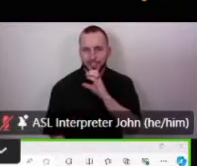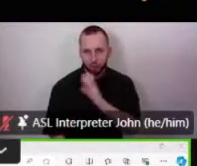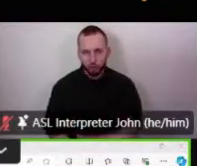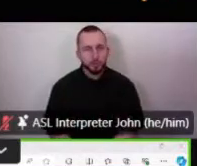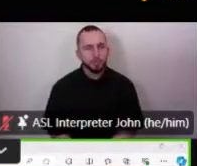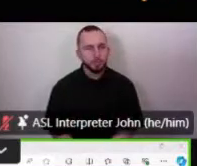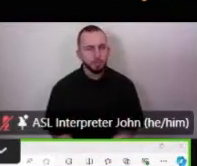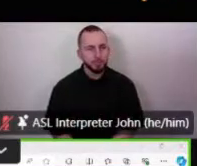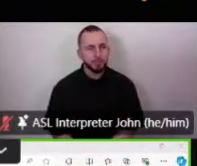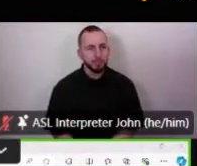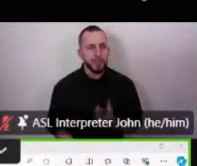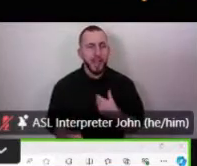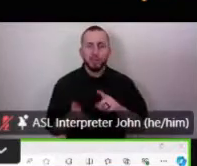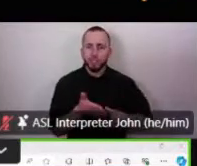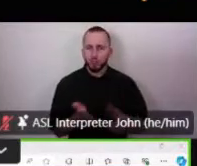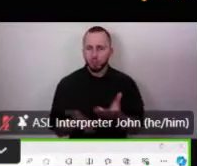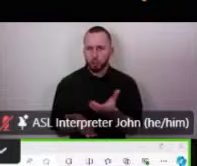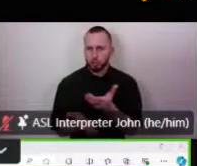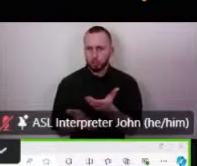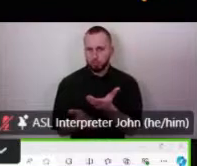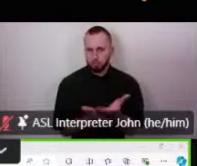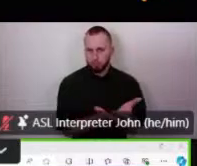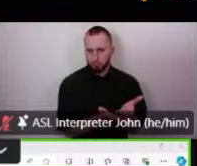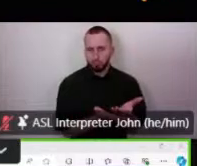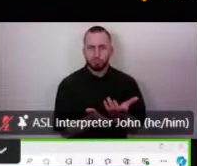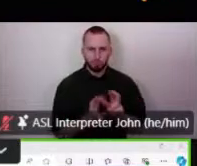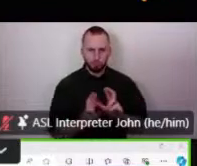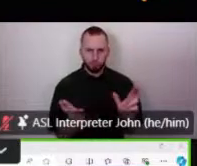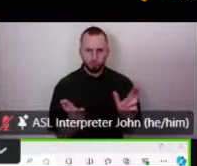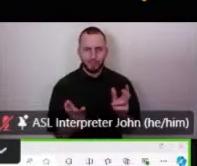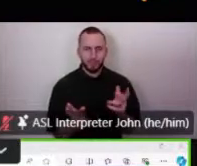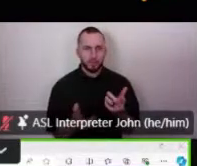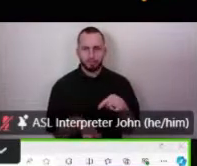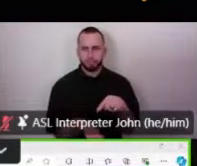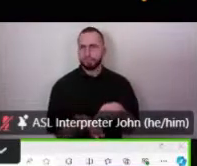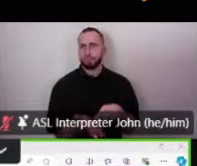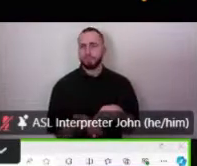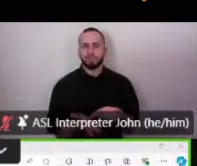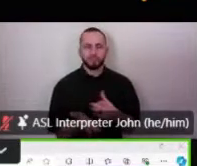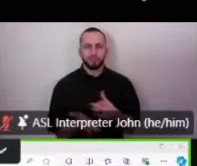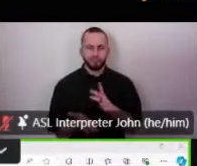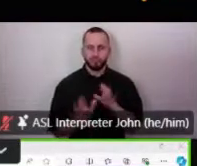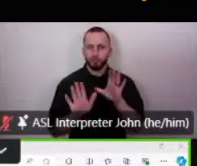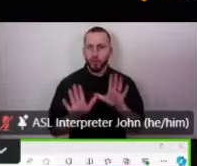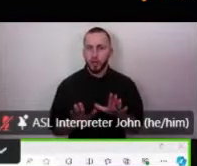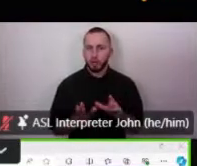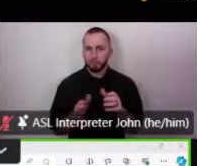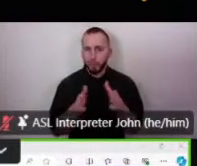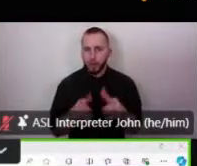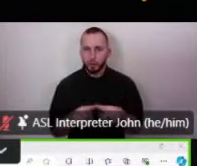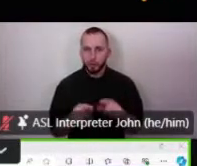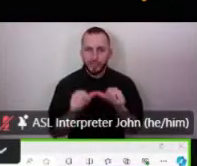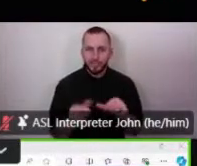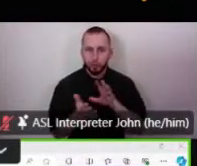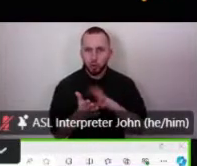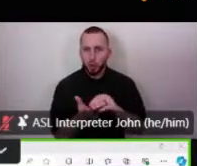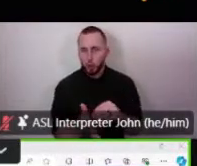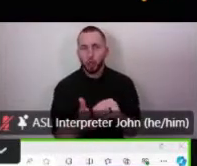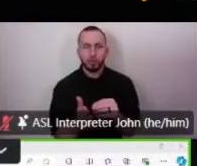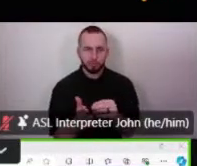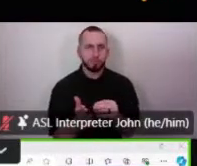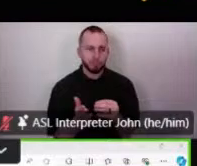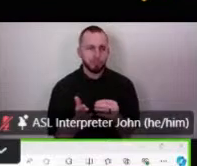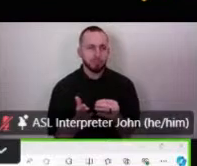are research studies available. These are always a really great way to continue learning and engaging with dietary quality